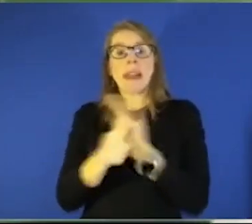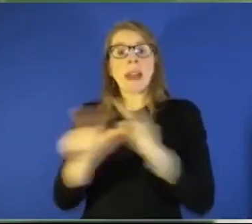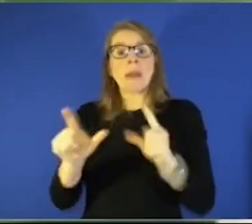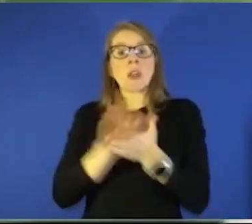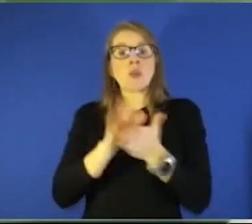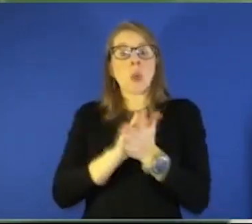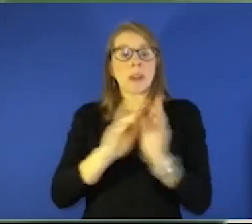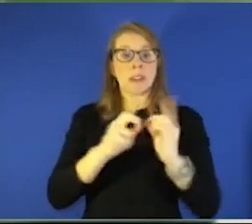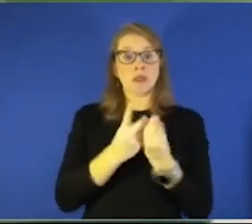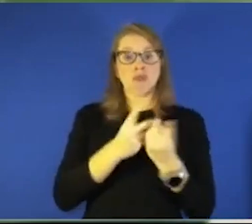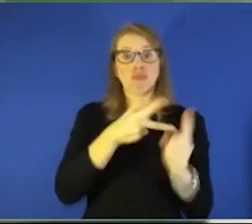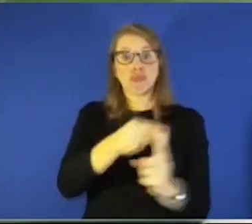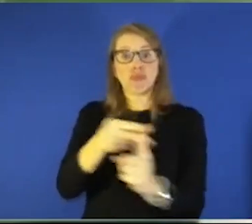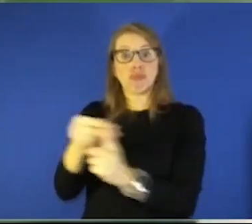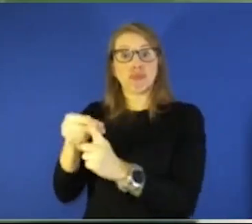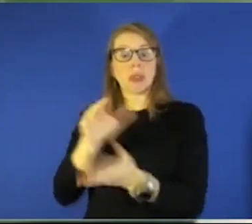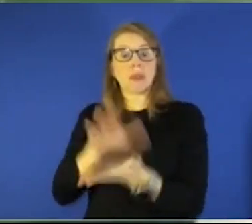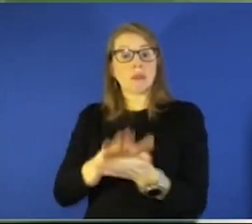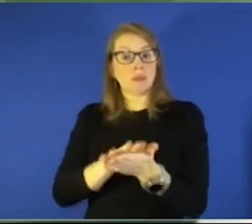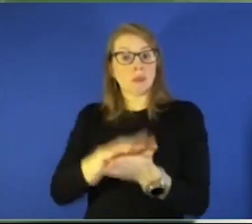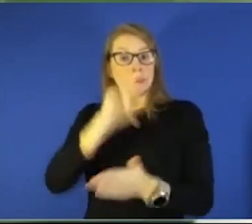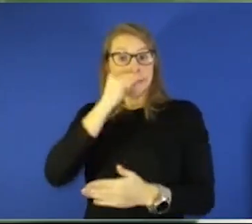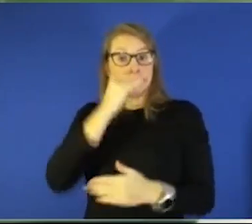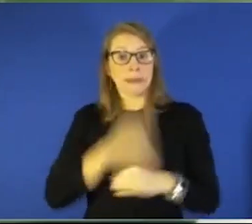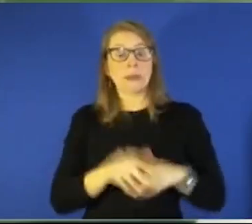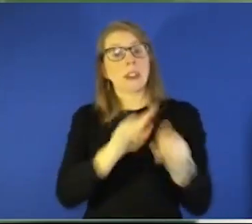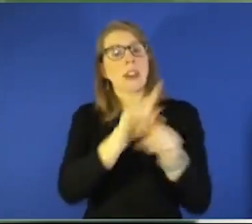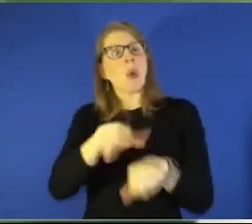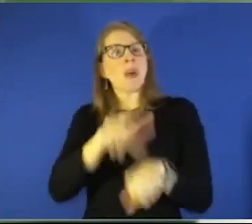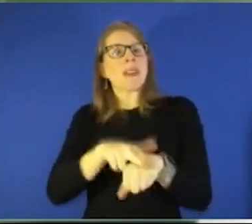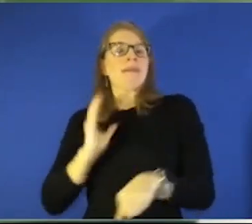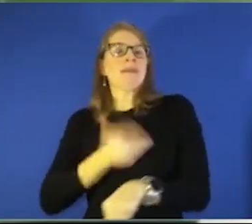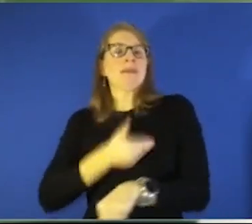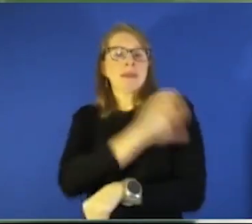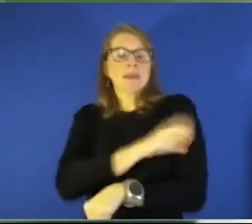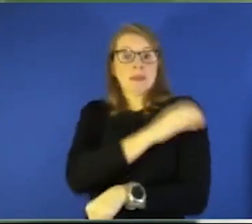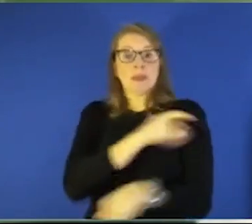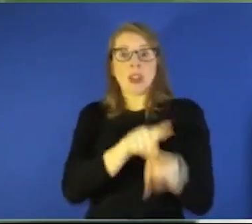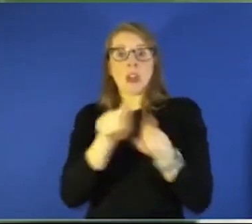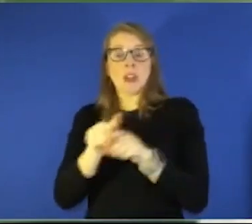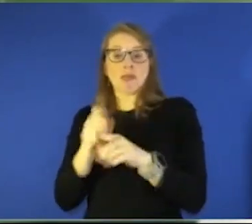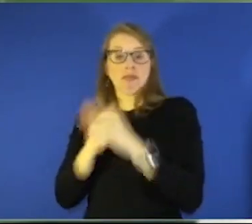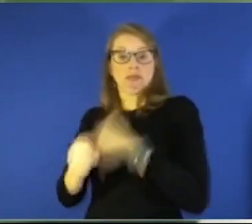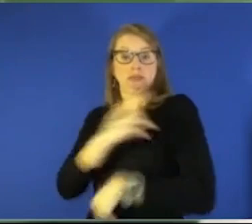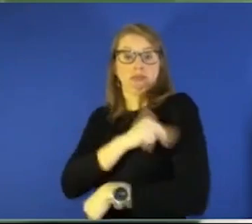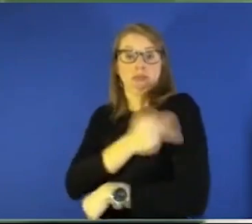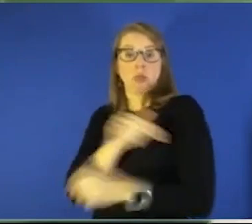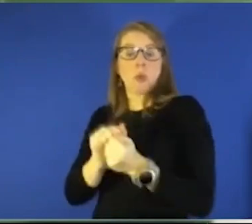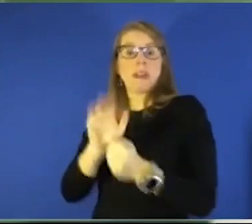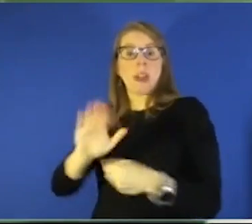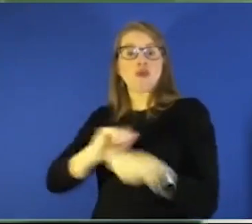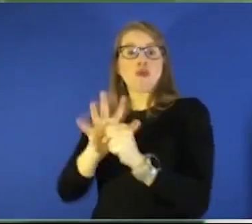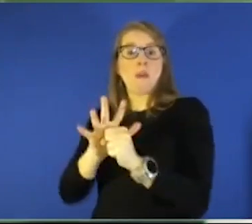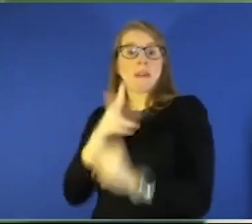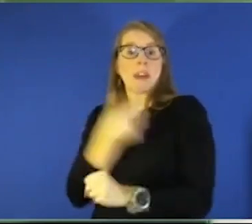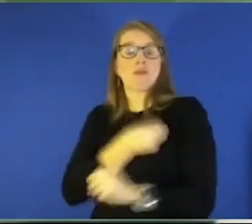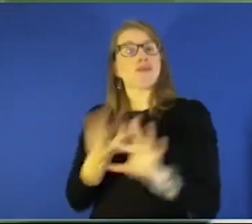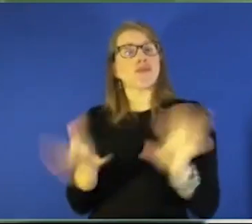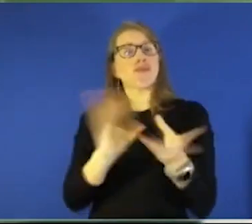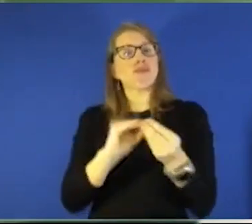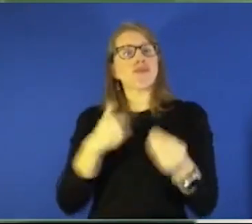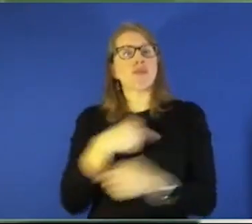vaccinate the school kids, and of course our clinics and hospitalized patients get their COVID vaccine. So overall, we are